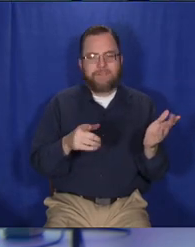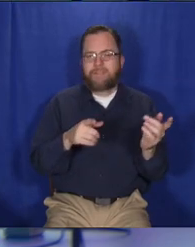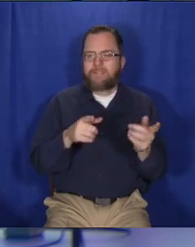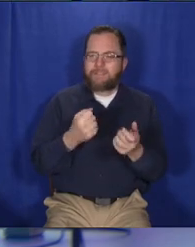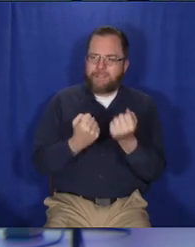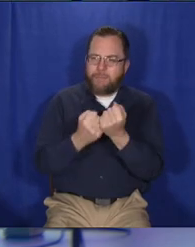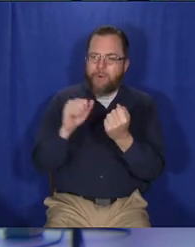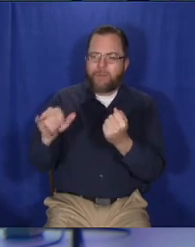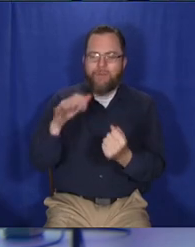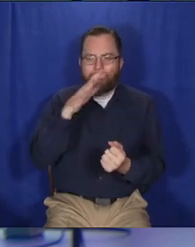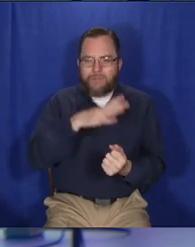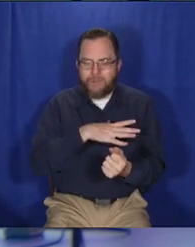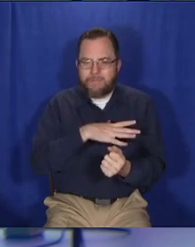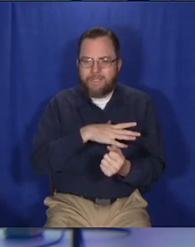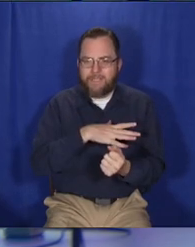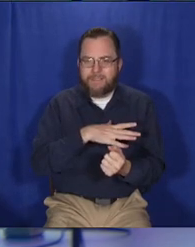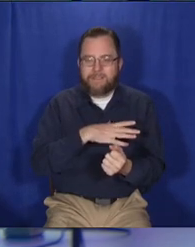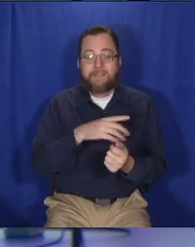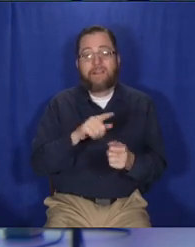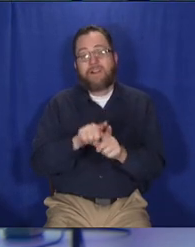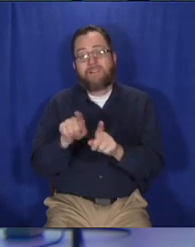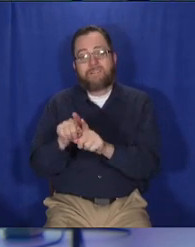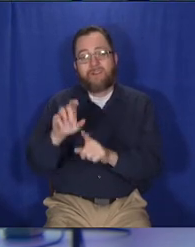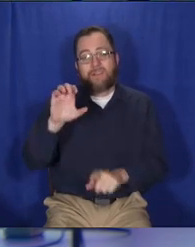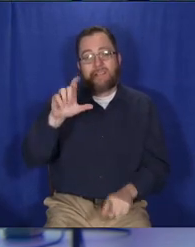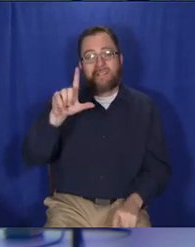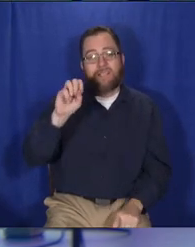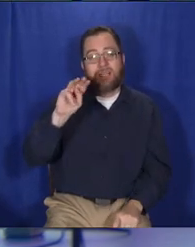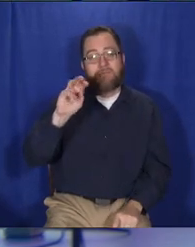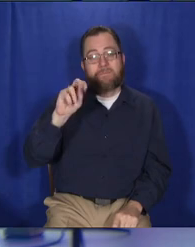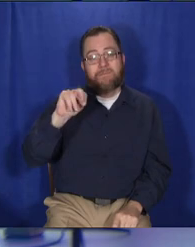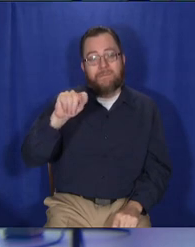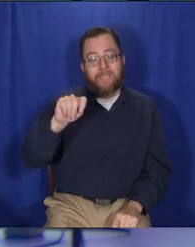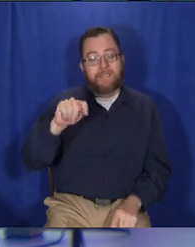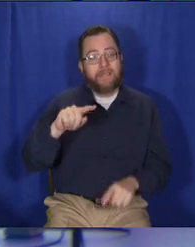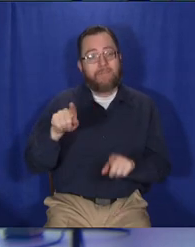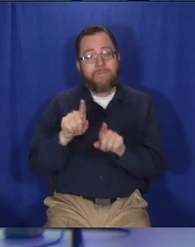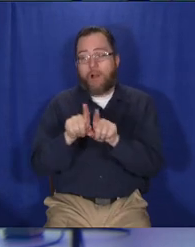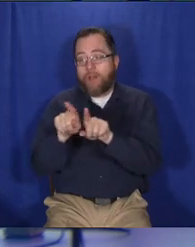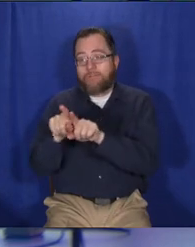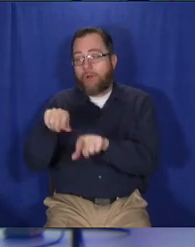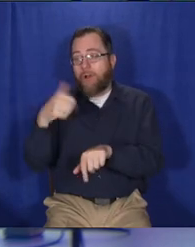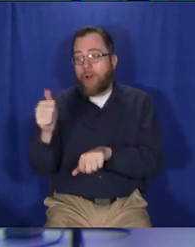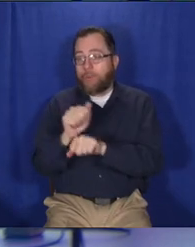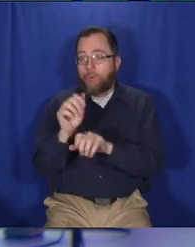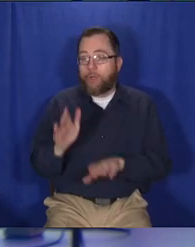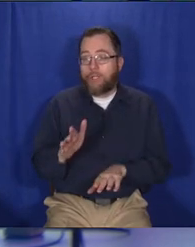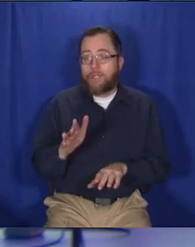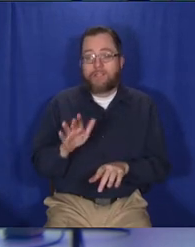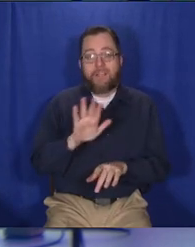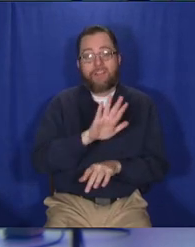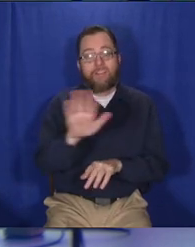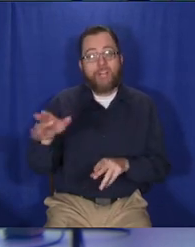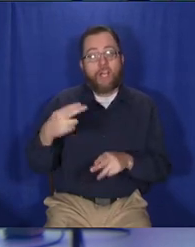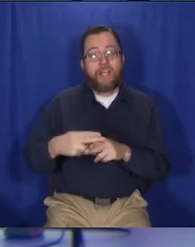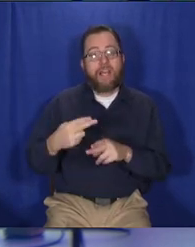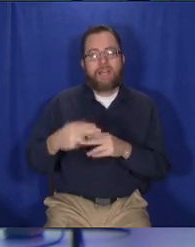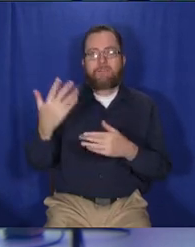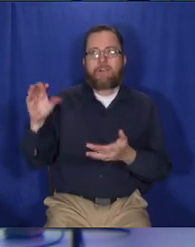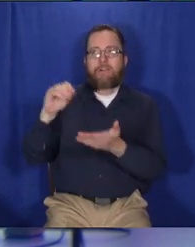the gospel, together with Clement and the rest of my fellow workers, whose names are in the book of